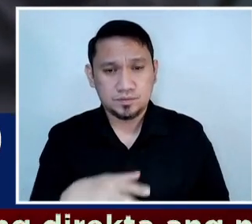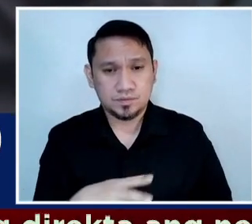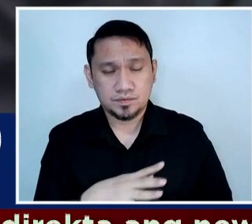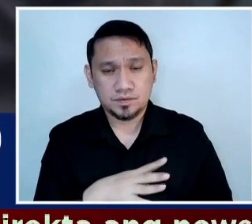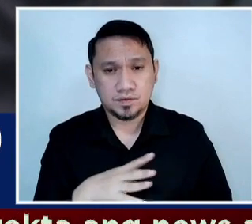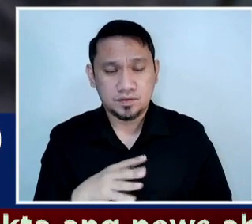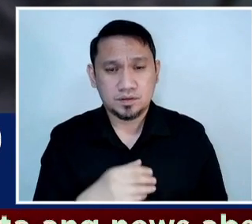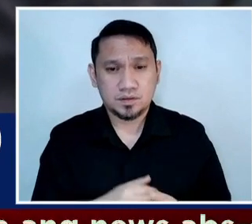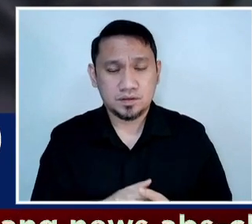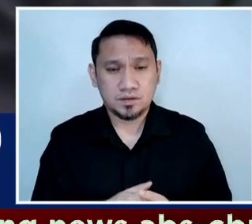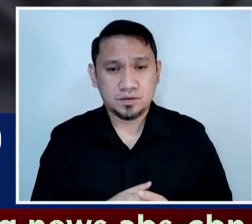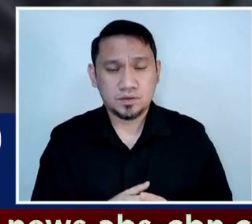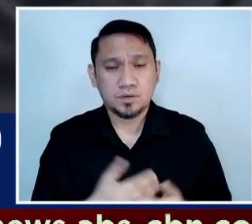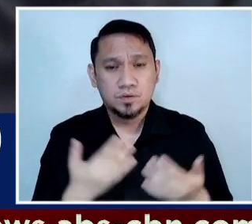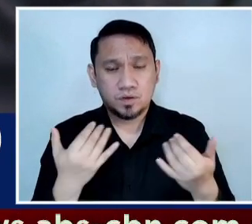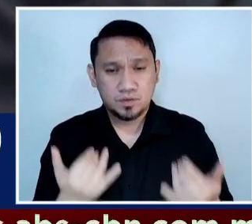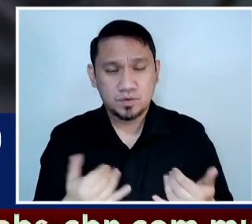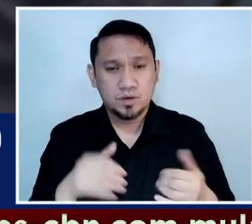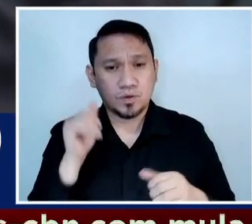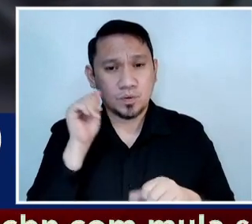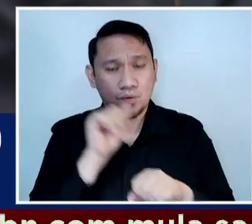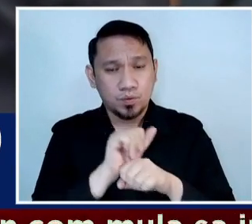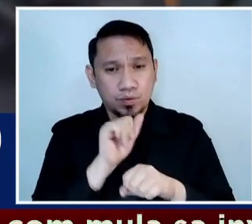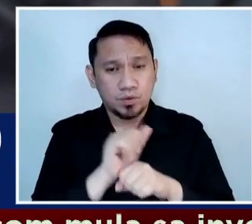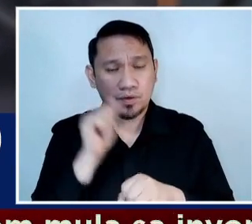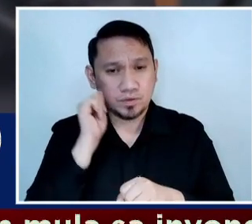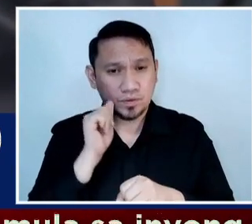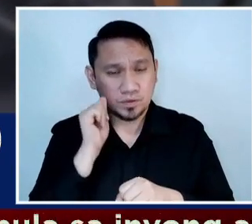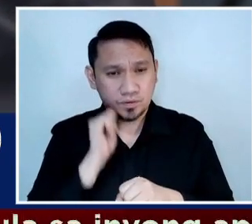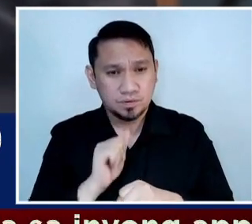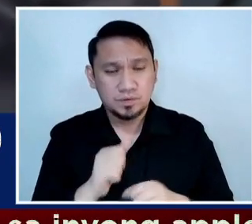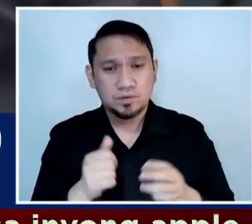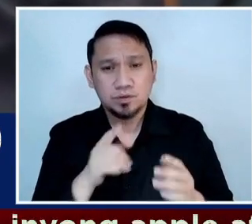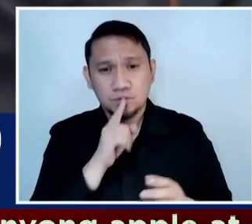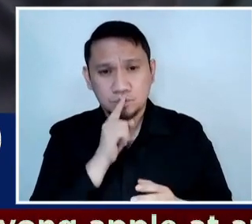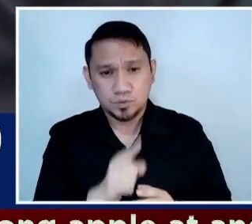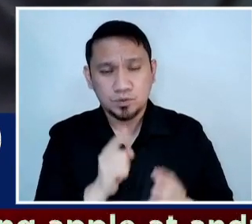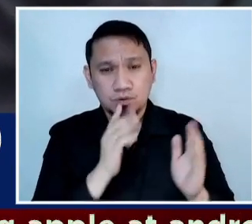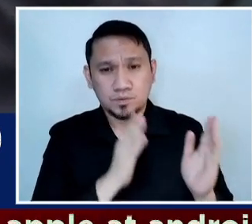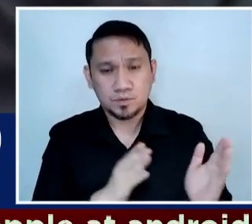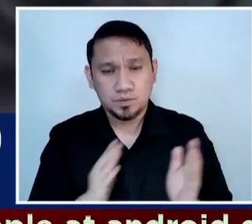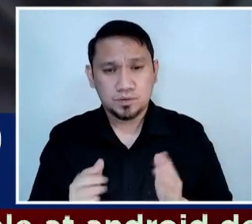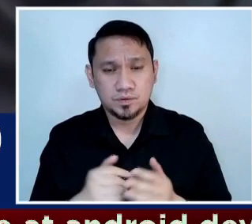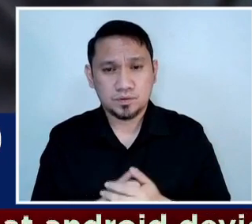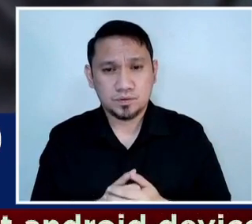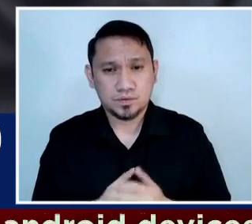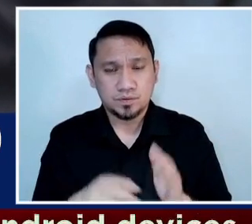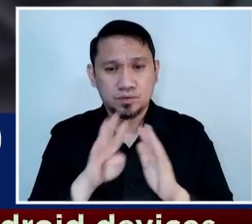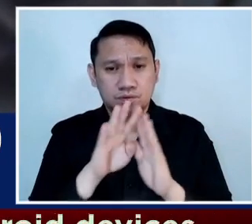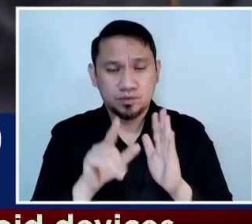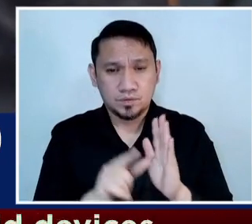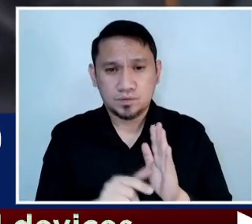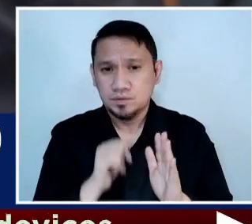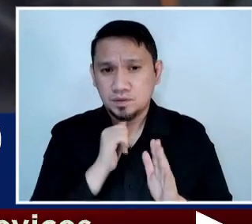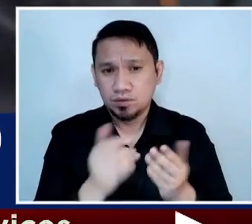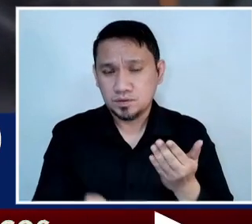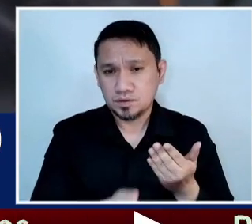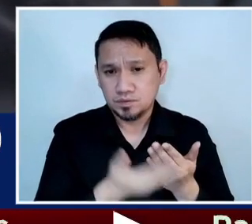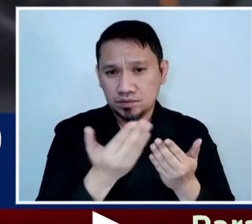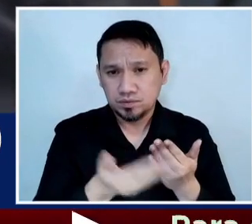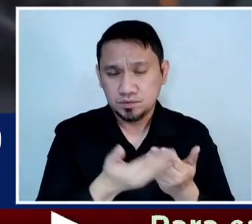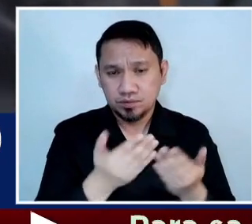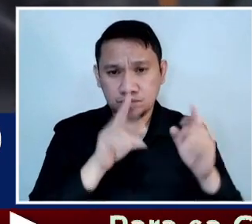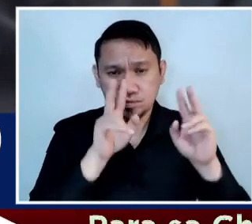theirs than going to work every day well prepared. No bill was too small to be